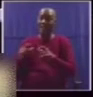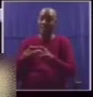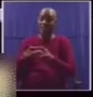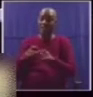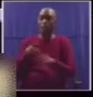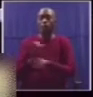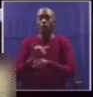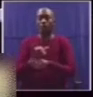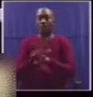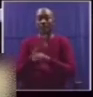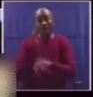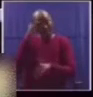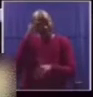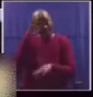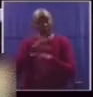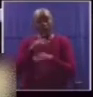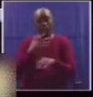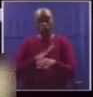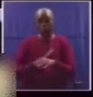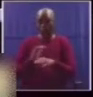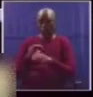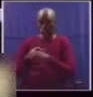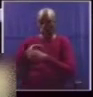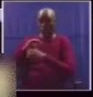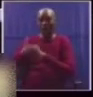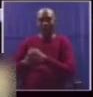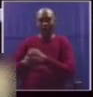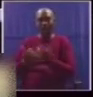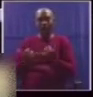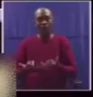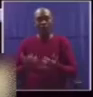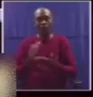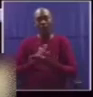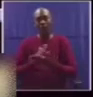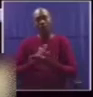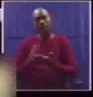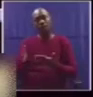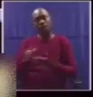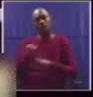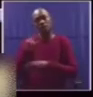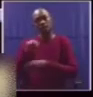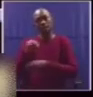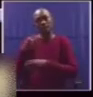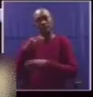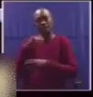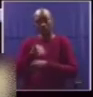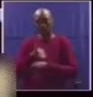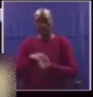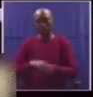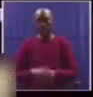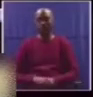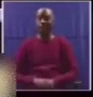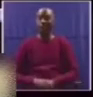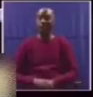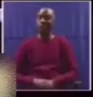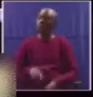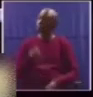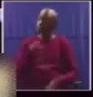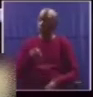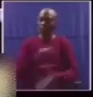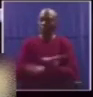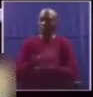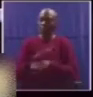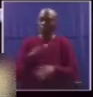state will seek to cover now as a part of the NHI. This is not